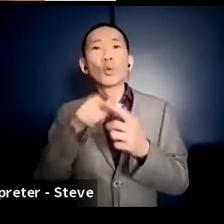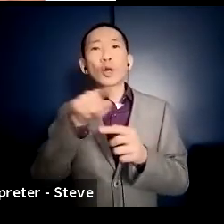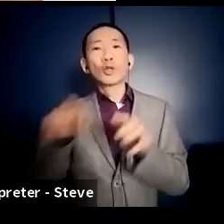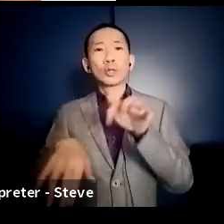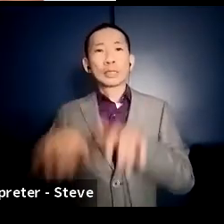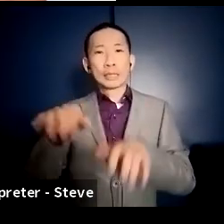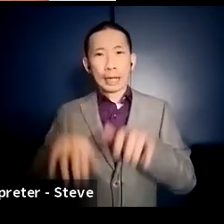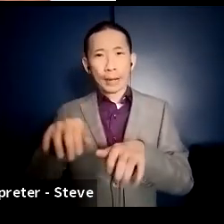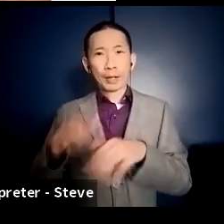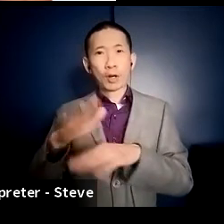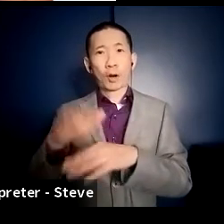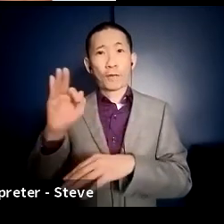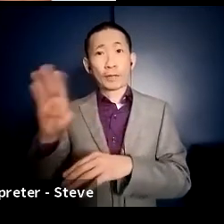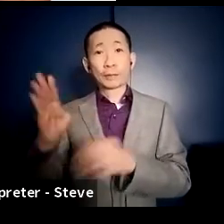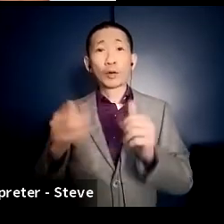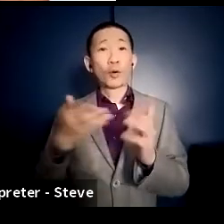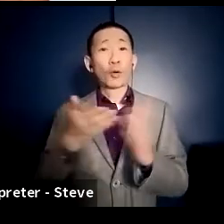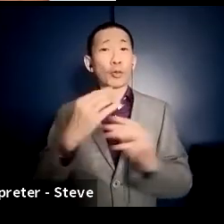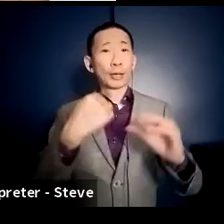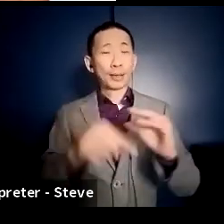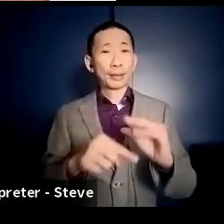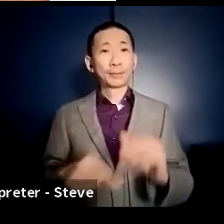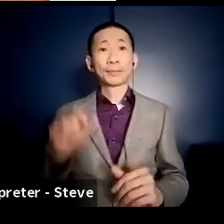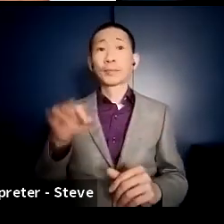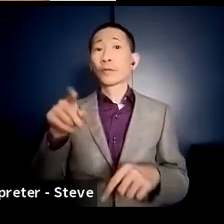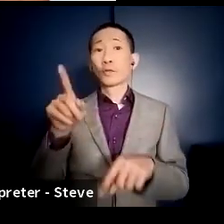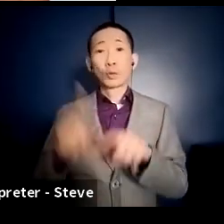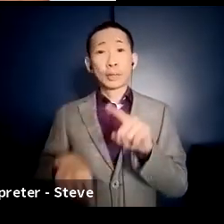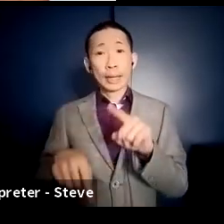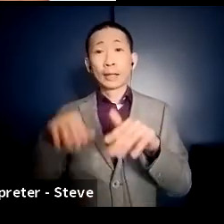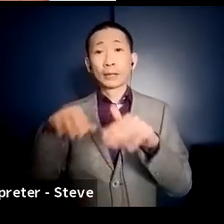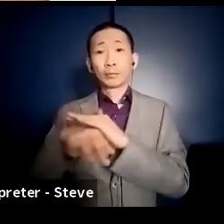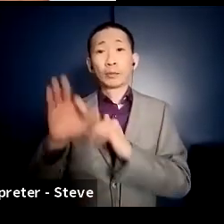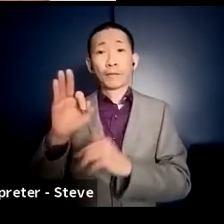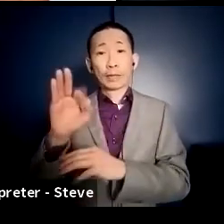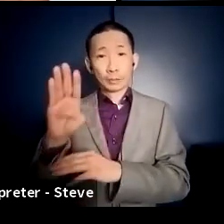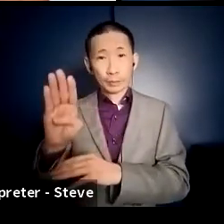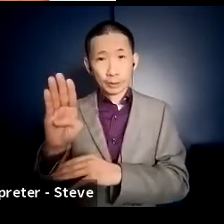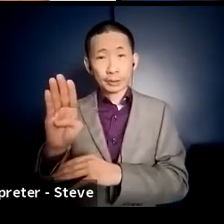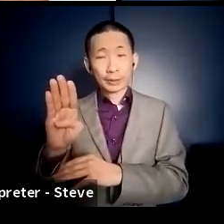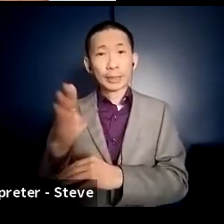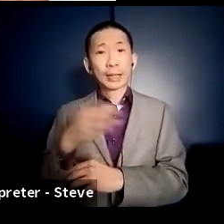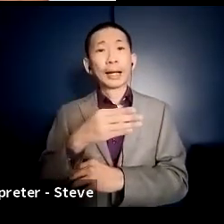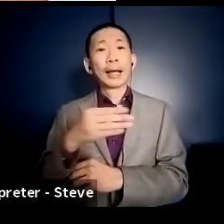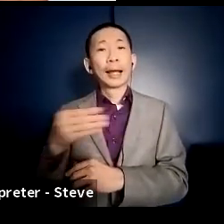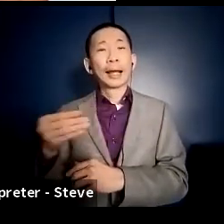sharing either on Facebook or through email. So if you're unable to get on Facebook